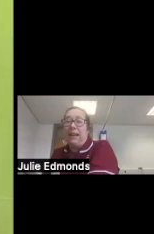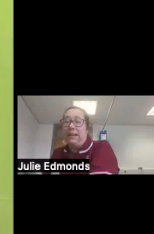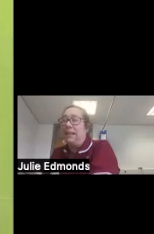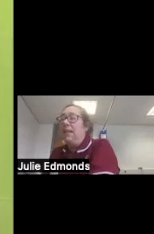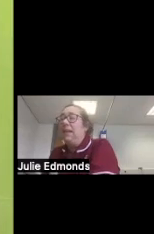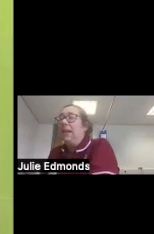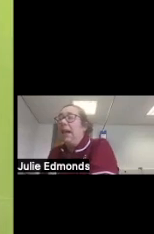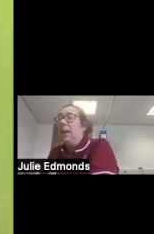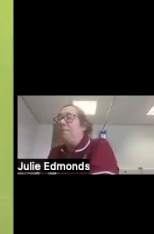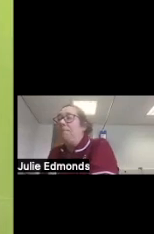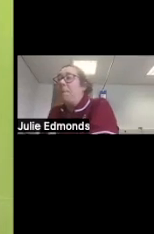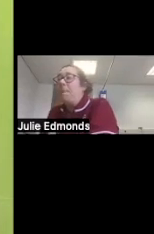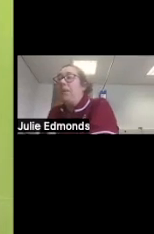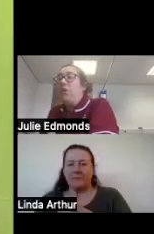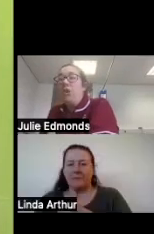in hand.